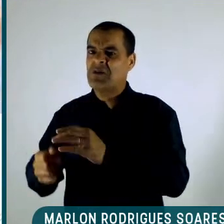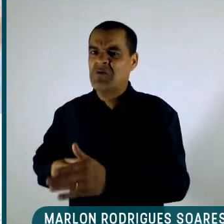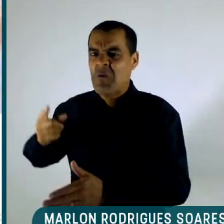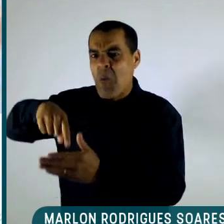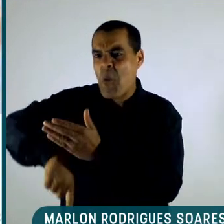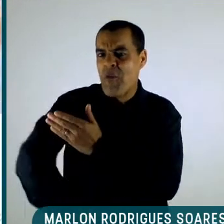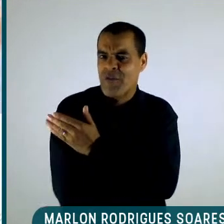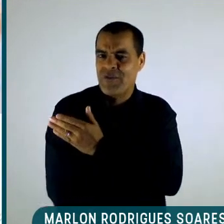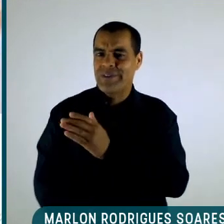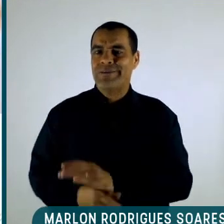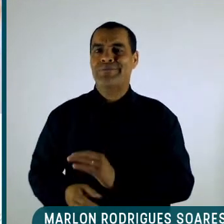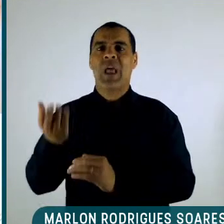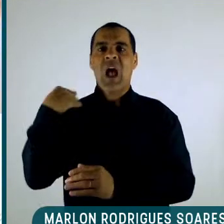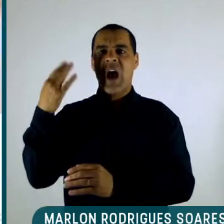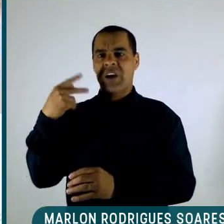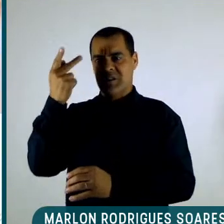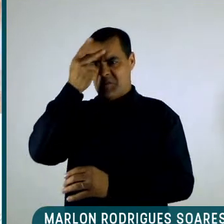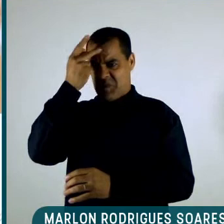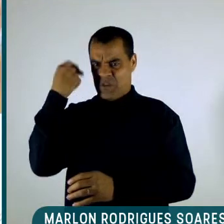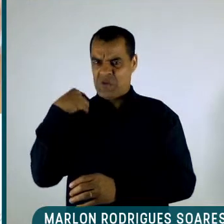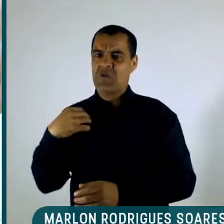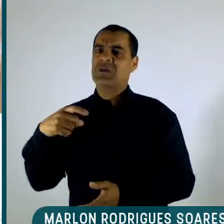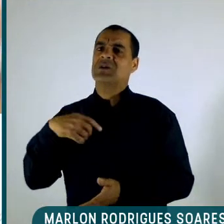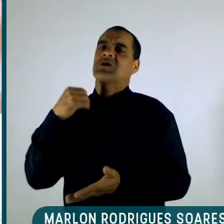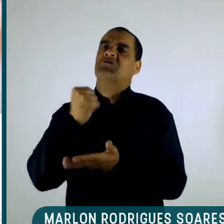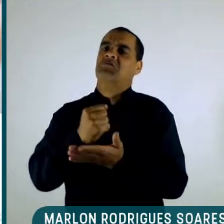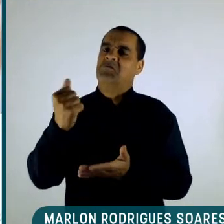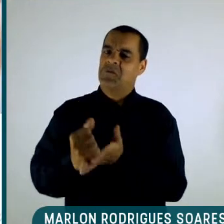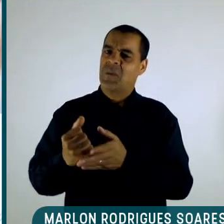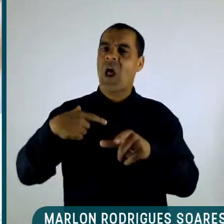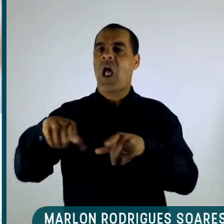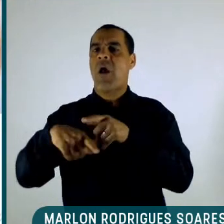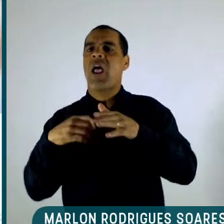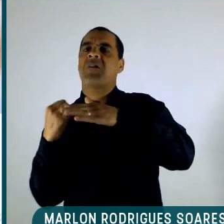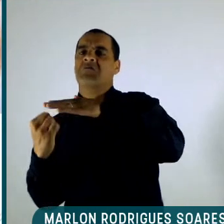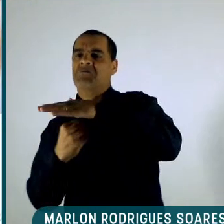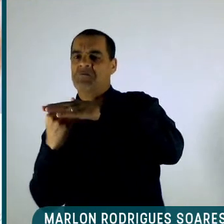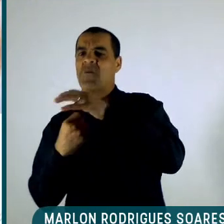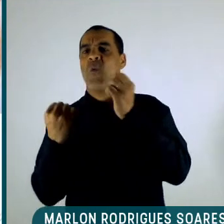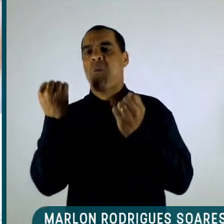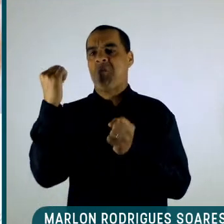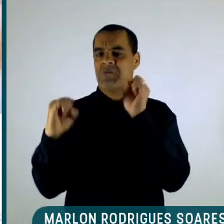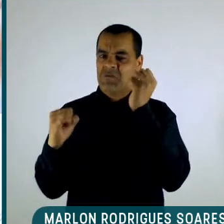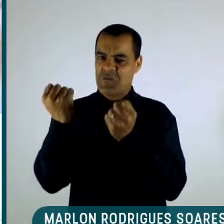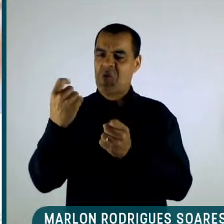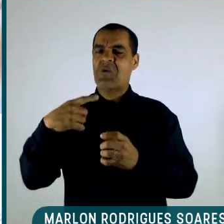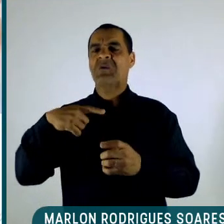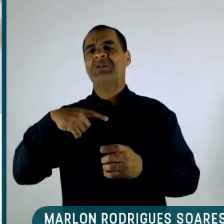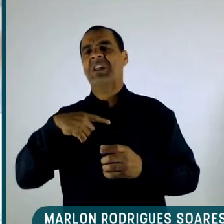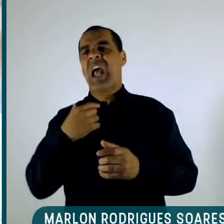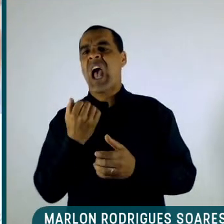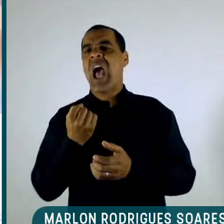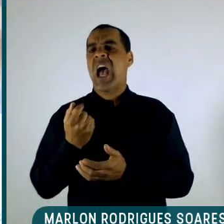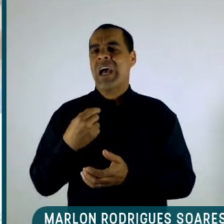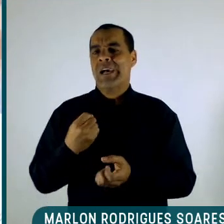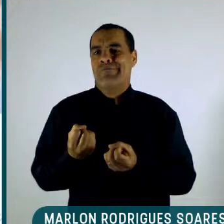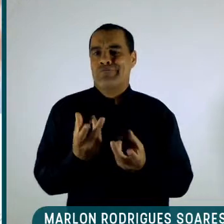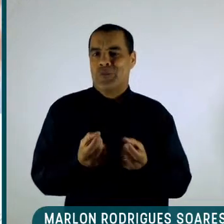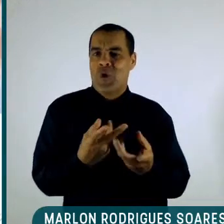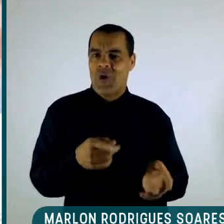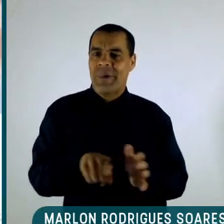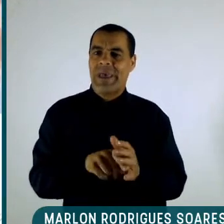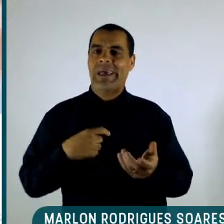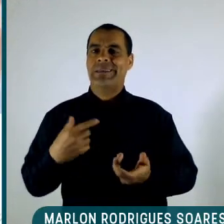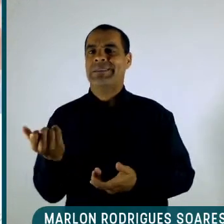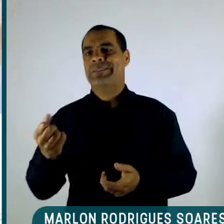but we need an even more profound transformation. Before the SUS,